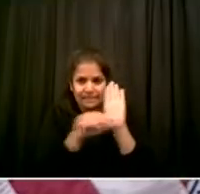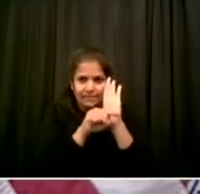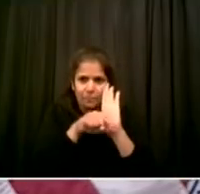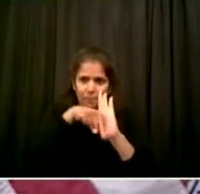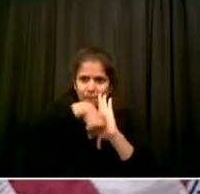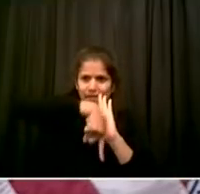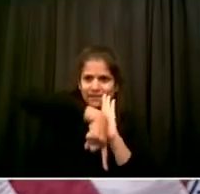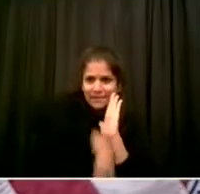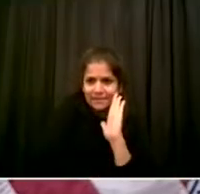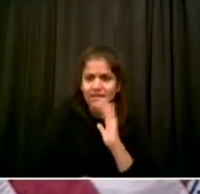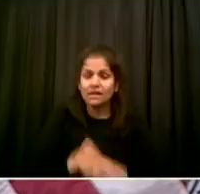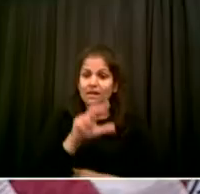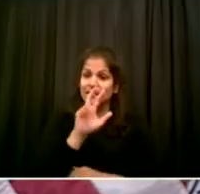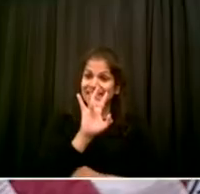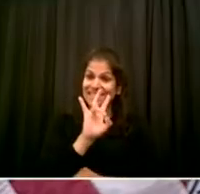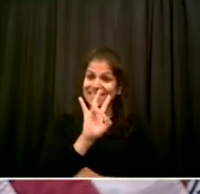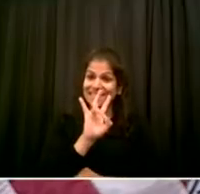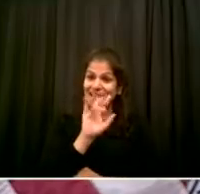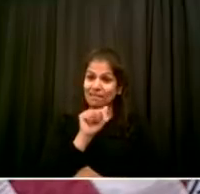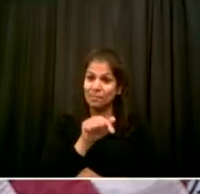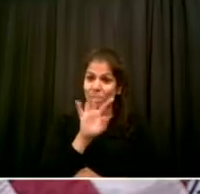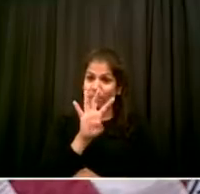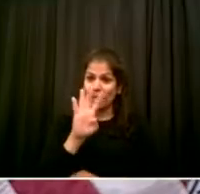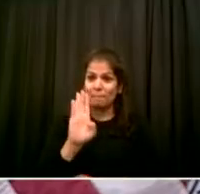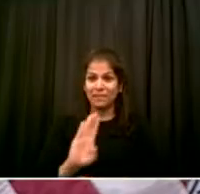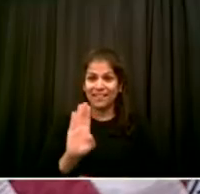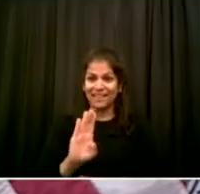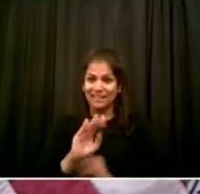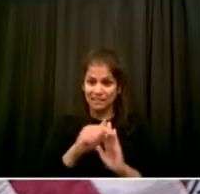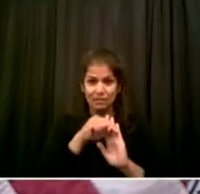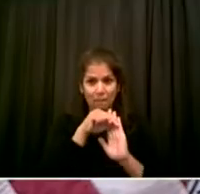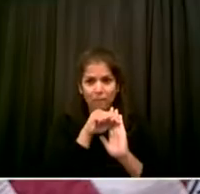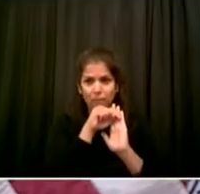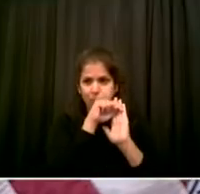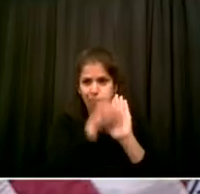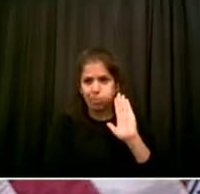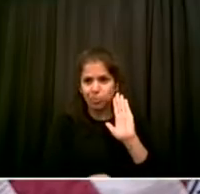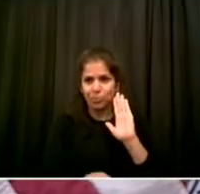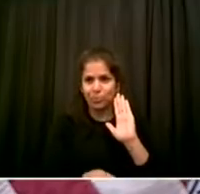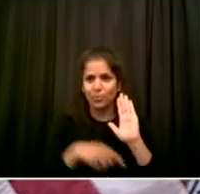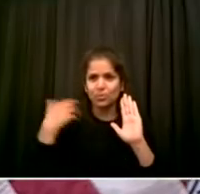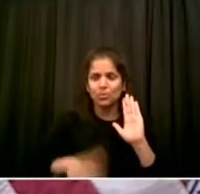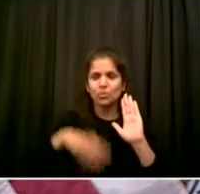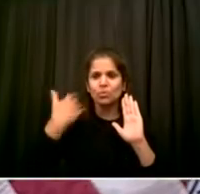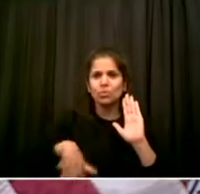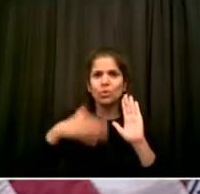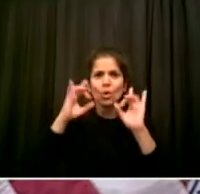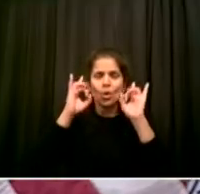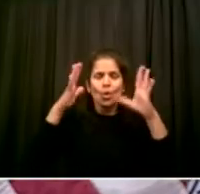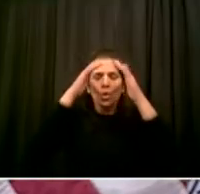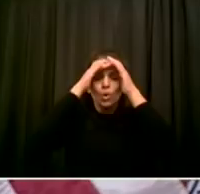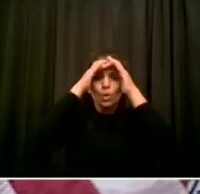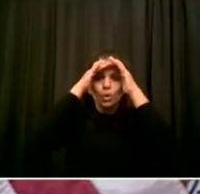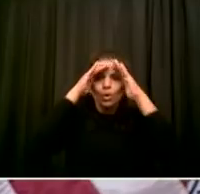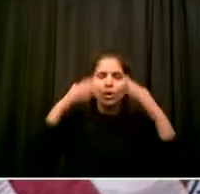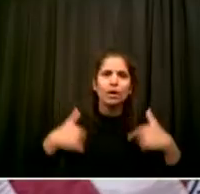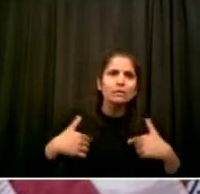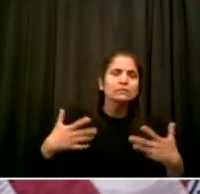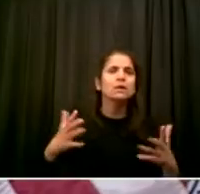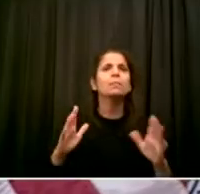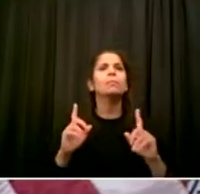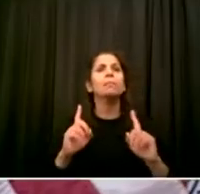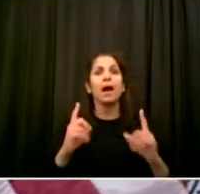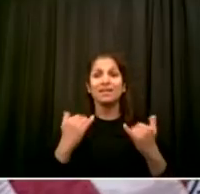just published, and I'm very sorry to have to give you this news, but it's not shocking to me that things have gotten worse. We are now $9 billion in the